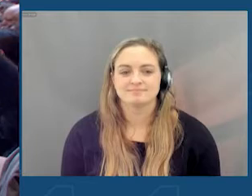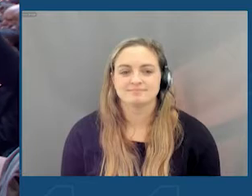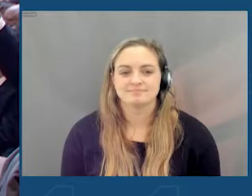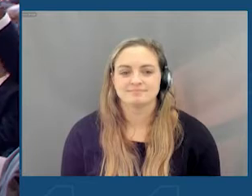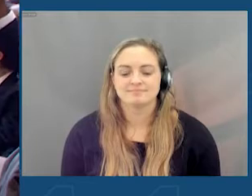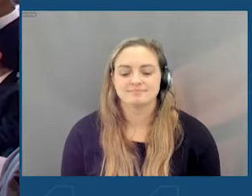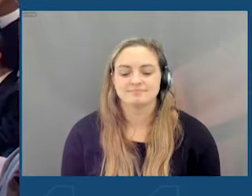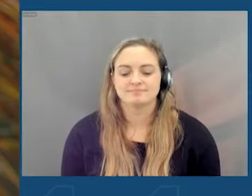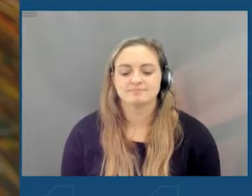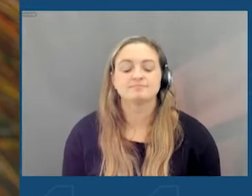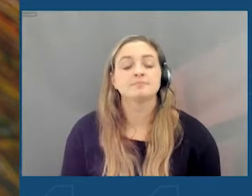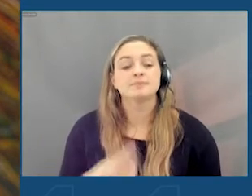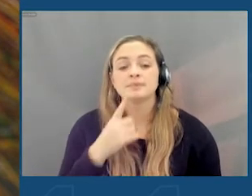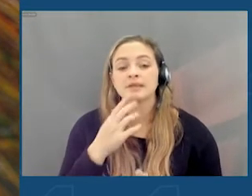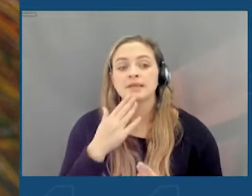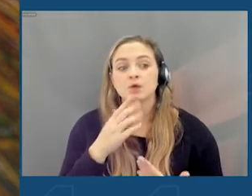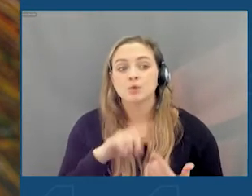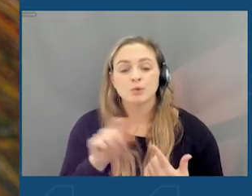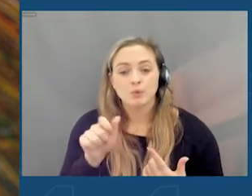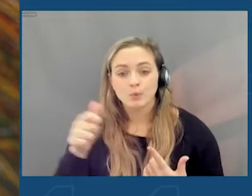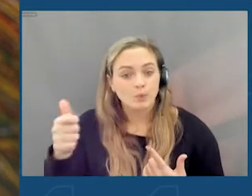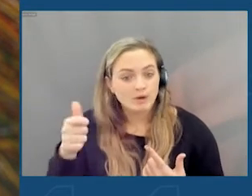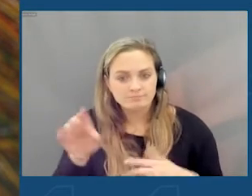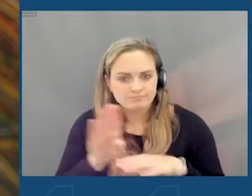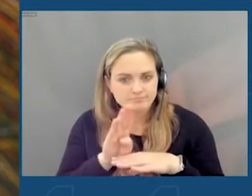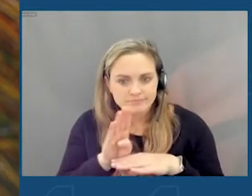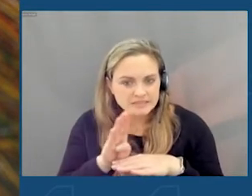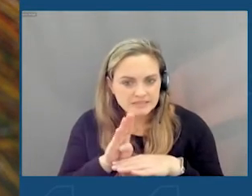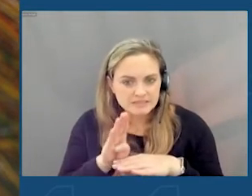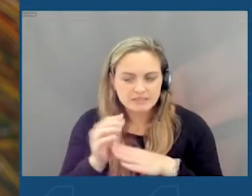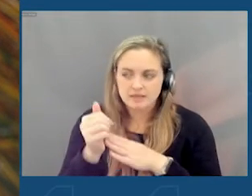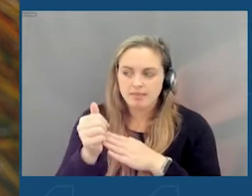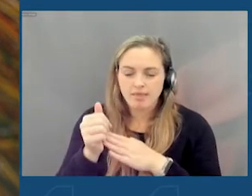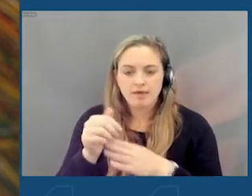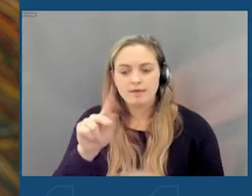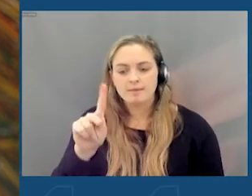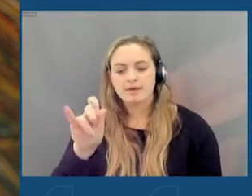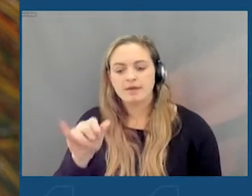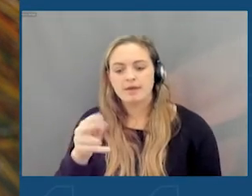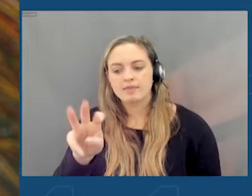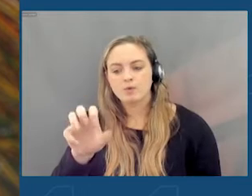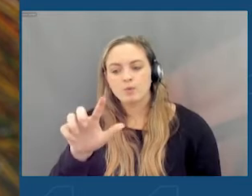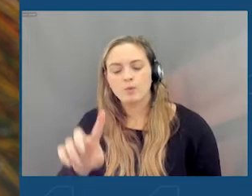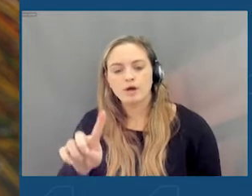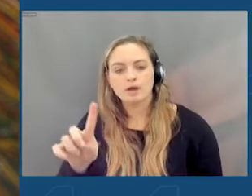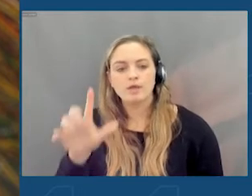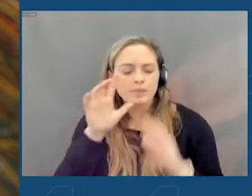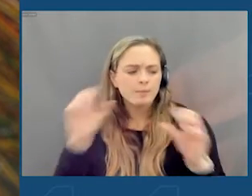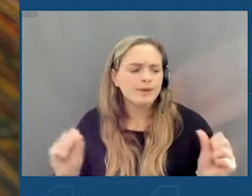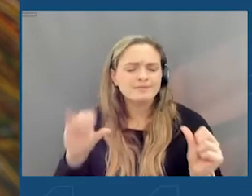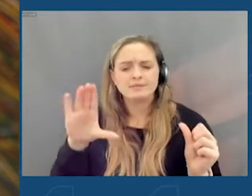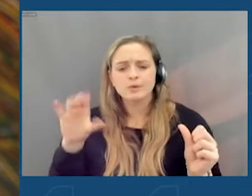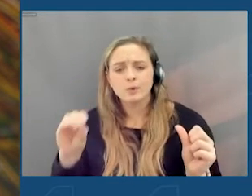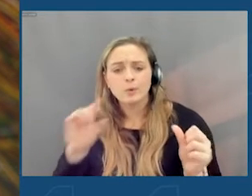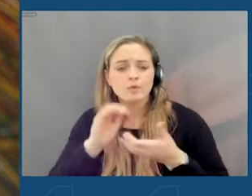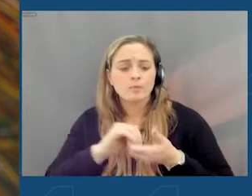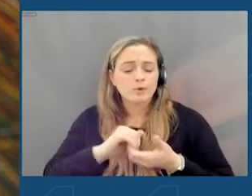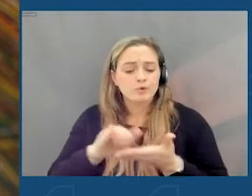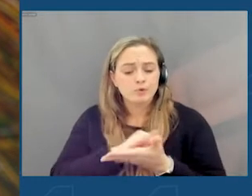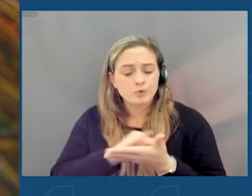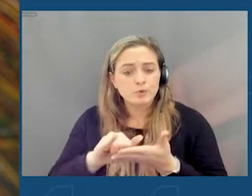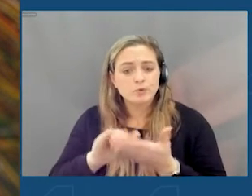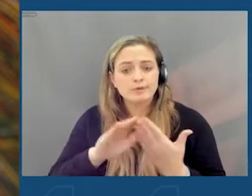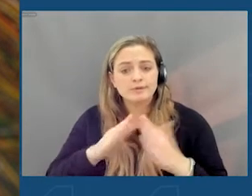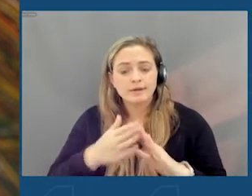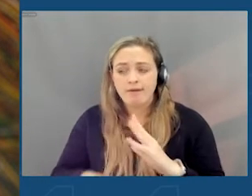I want to thank businesses led by Kathy Hochul, the President and CEO of the Partnership for New York City, for adding her